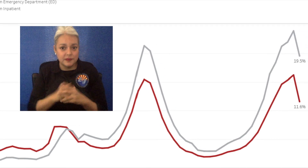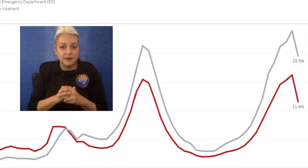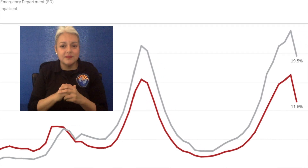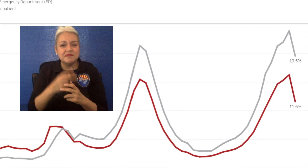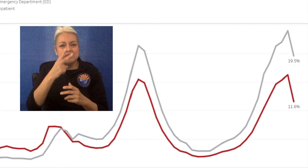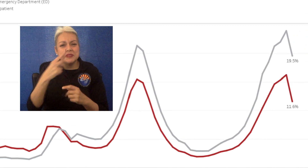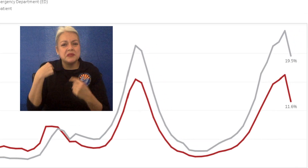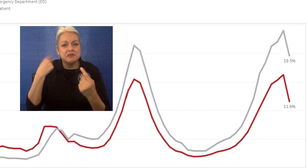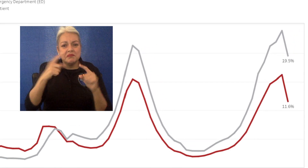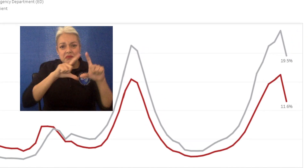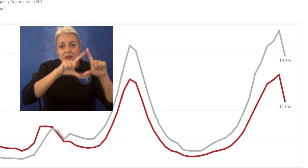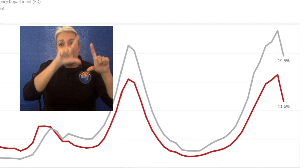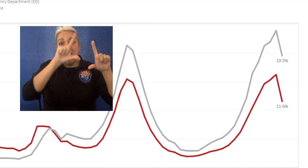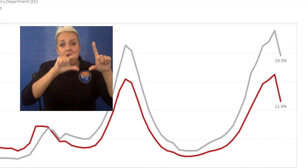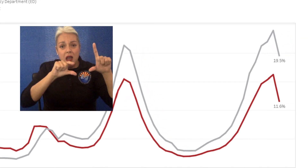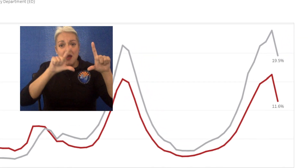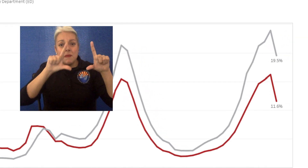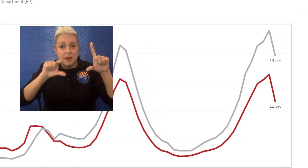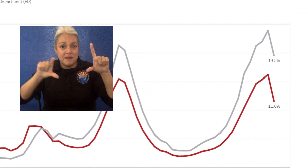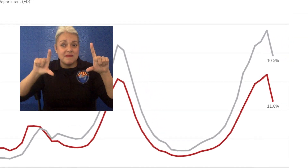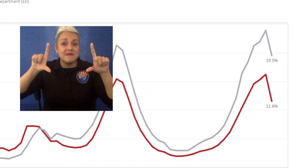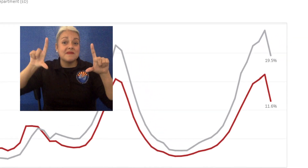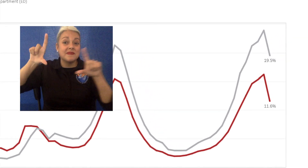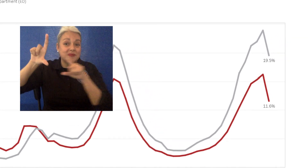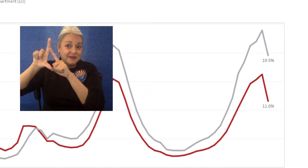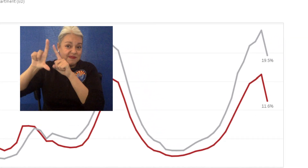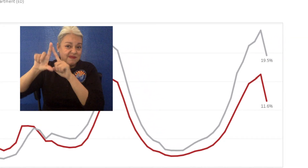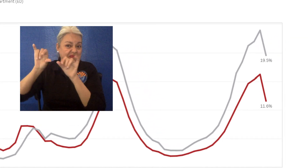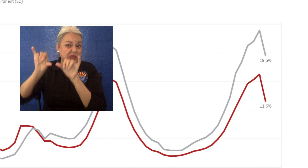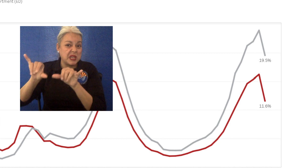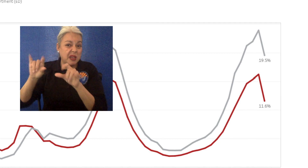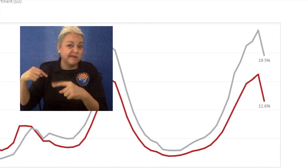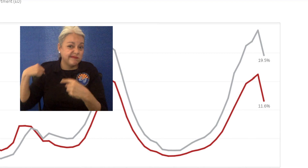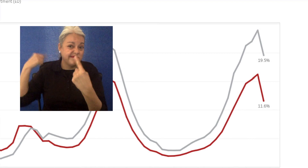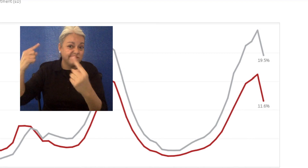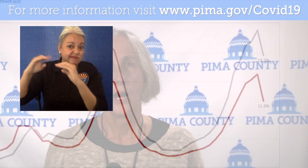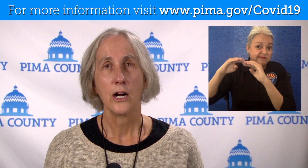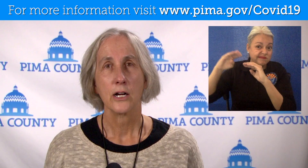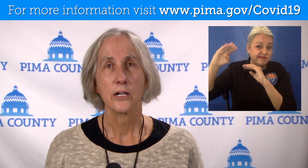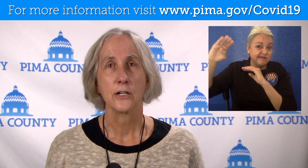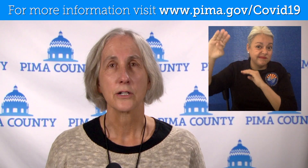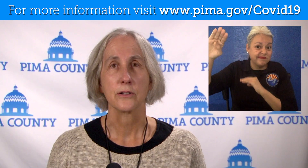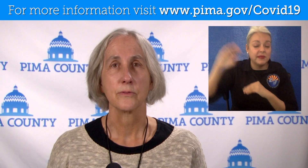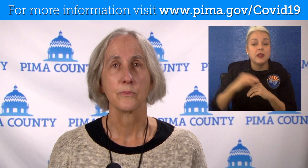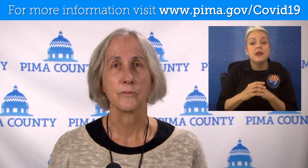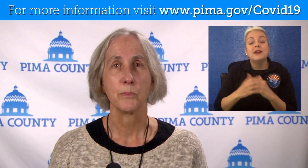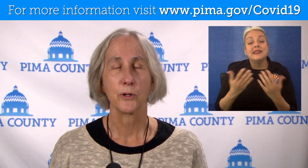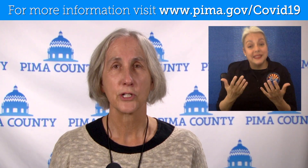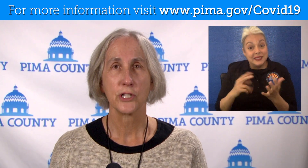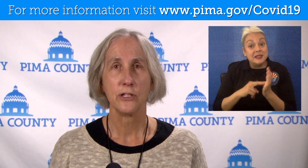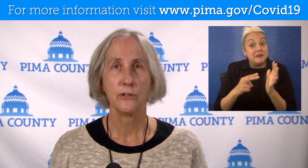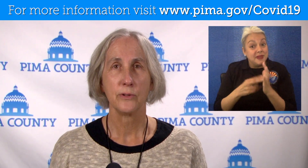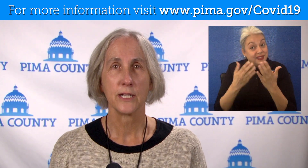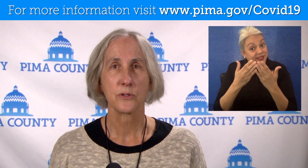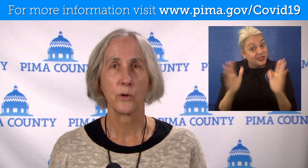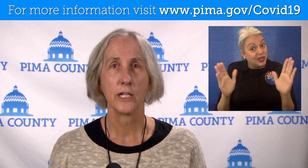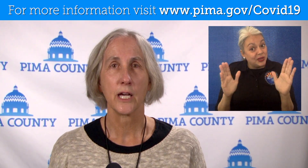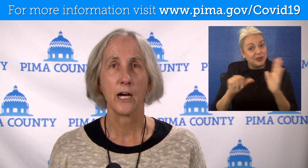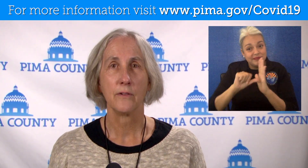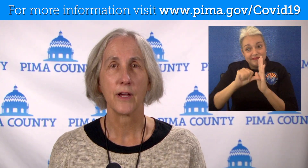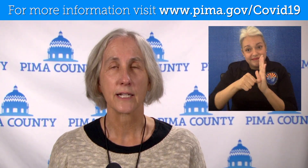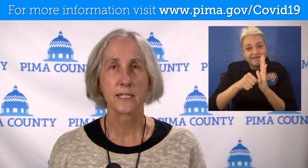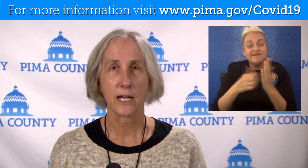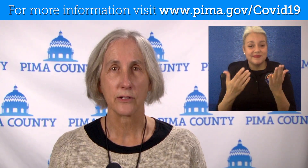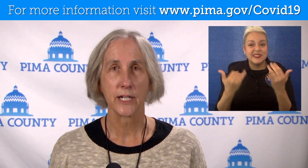we've had these ups and downs with it, but we remain elevated. So overall, our report to you is